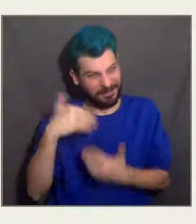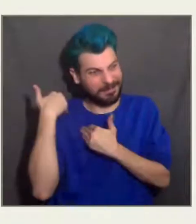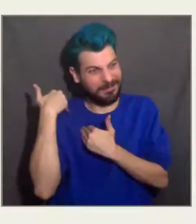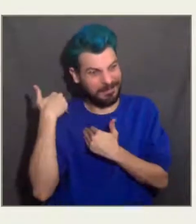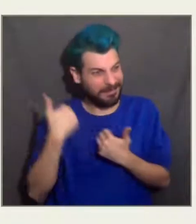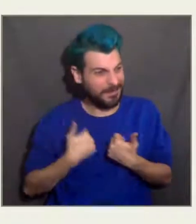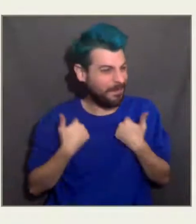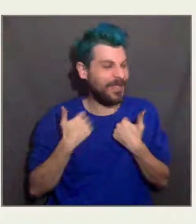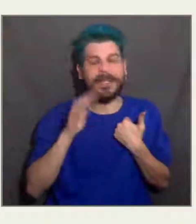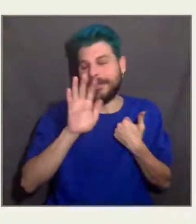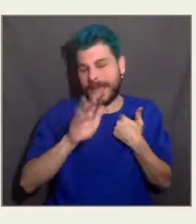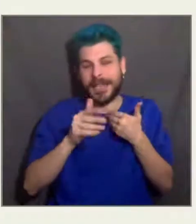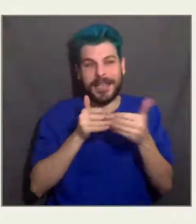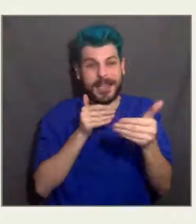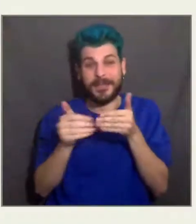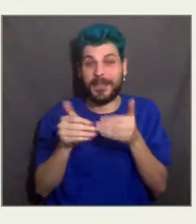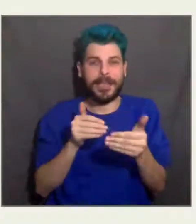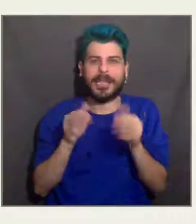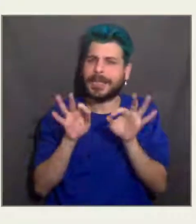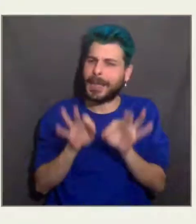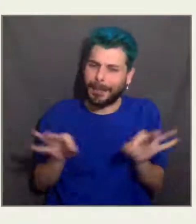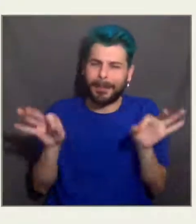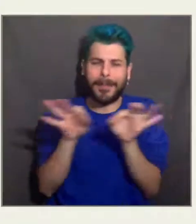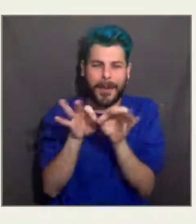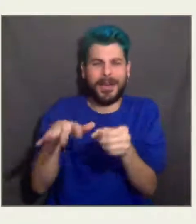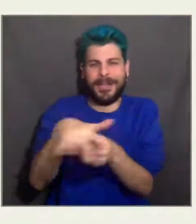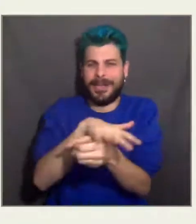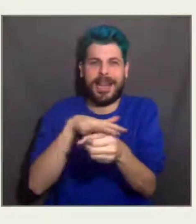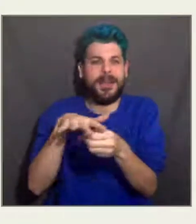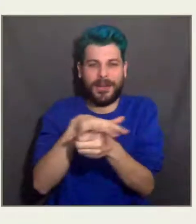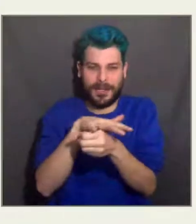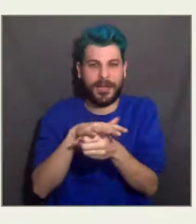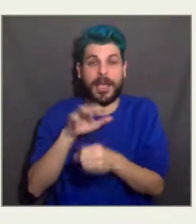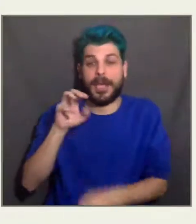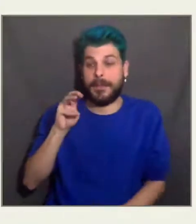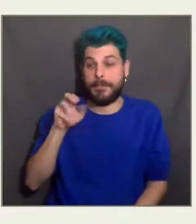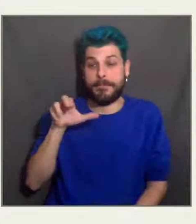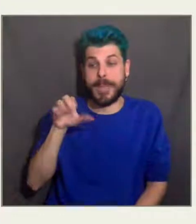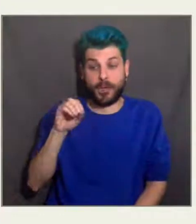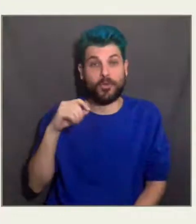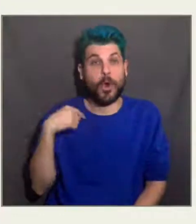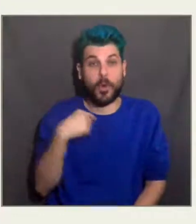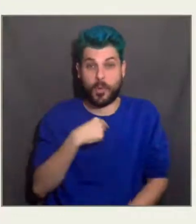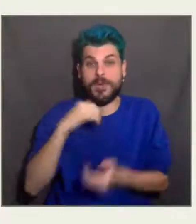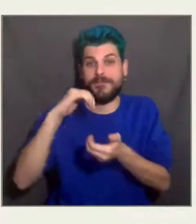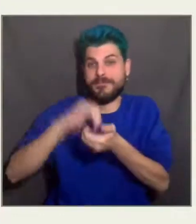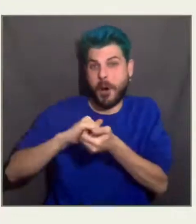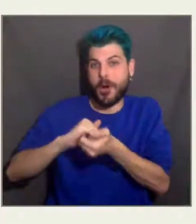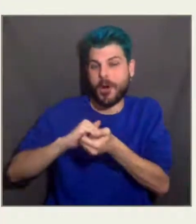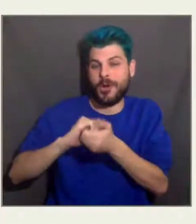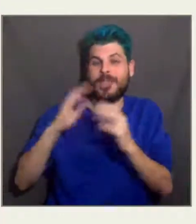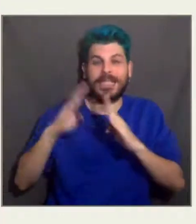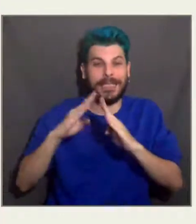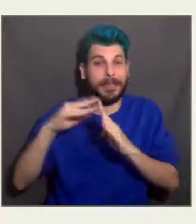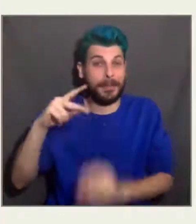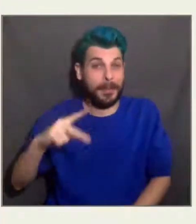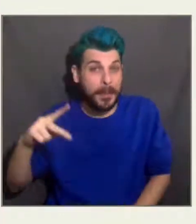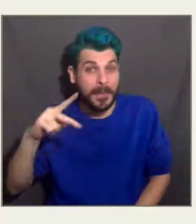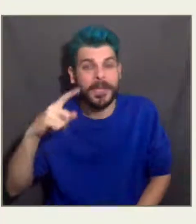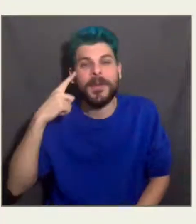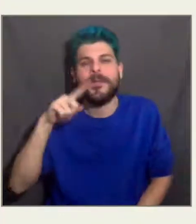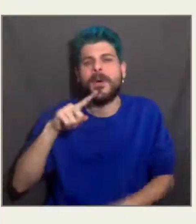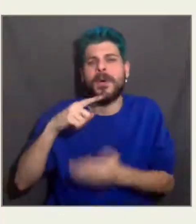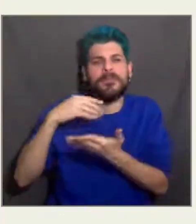It's a really important part of our region, and Metro has done a lot of work with the city of Portland to advance planning money and